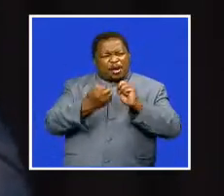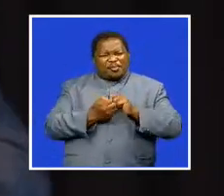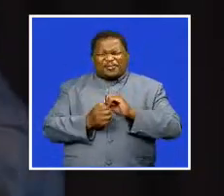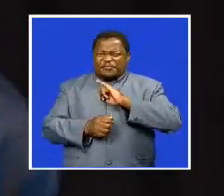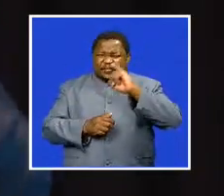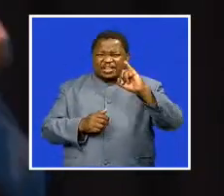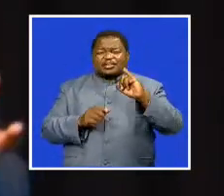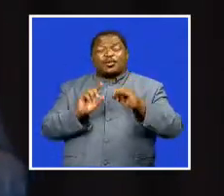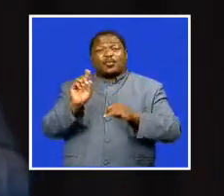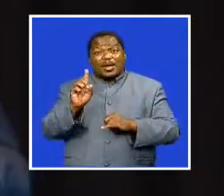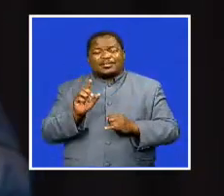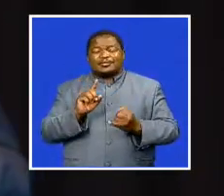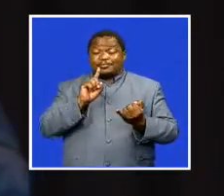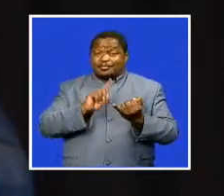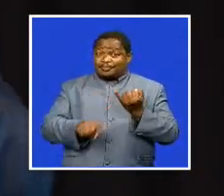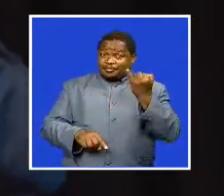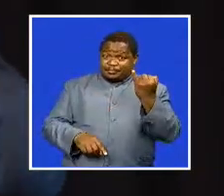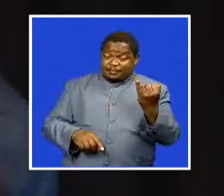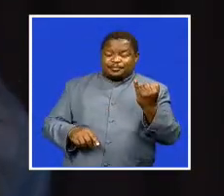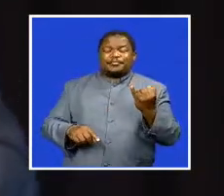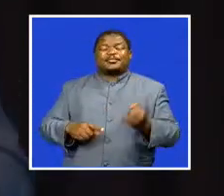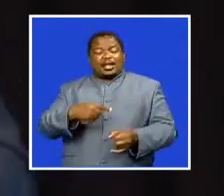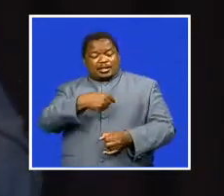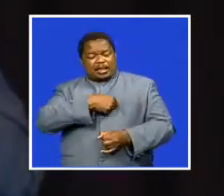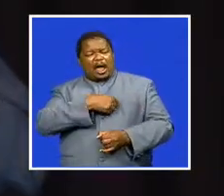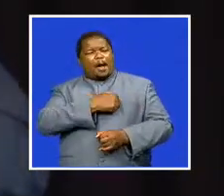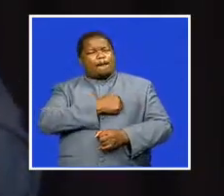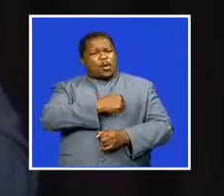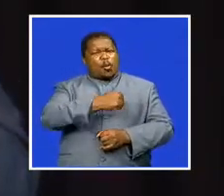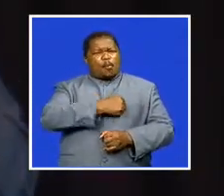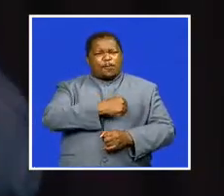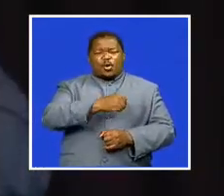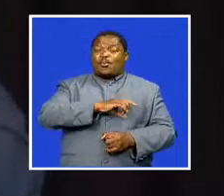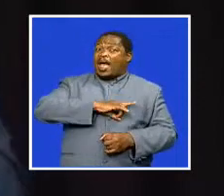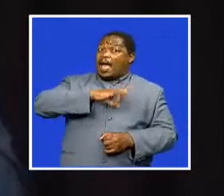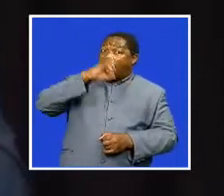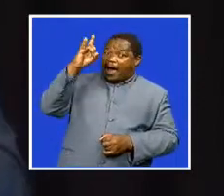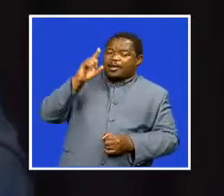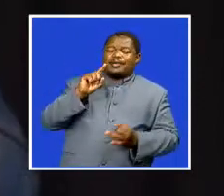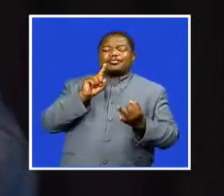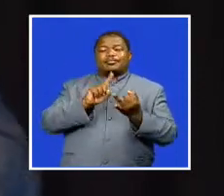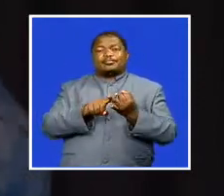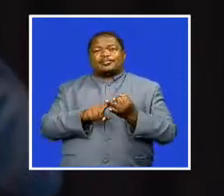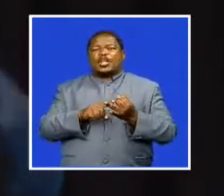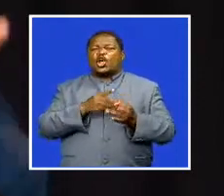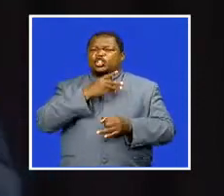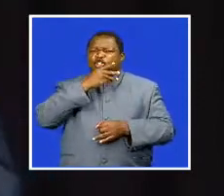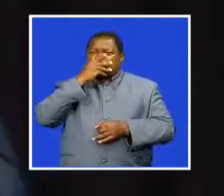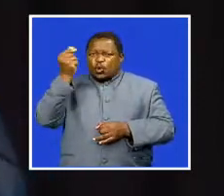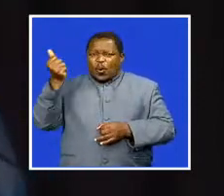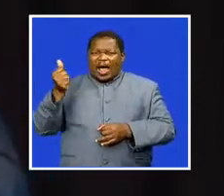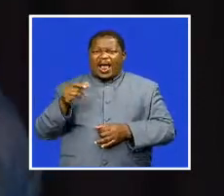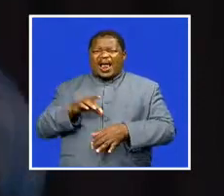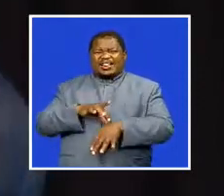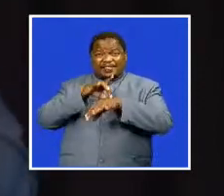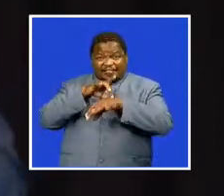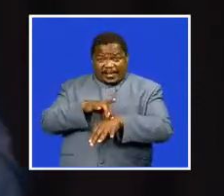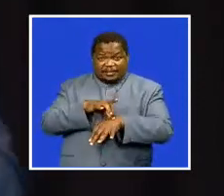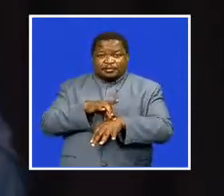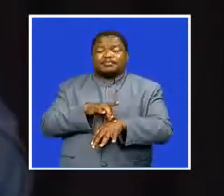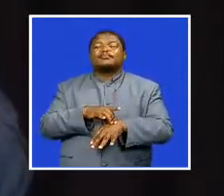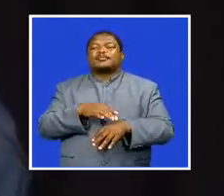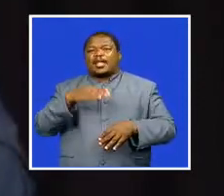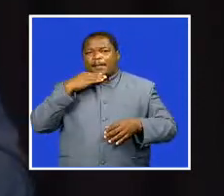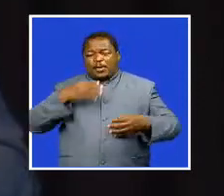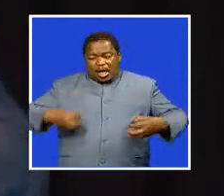letimbili lesetikhula kakhulu bekunene ngitwe lesetibanga tilimata letiso ngiko nje bani sebaba ninganga sebadzinga ke